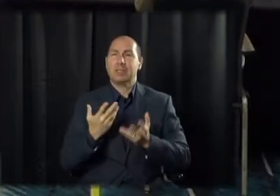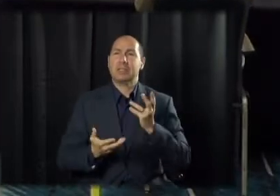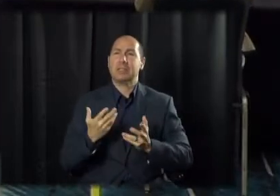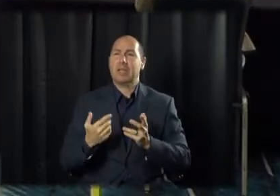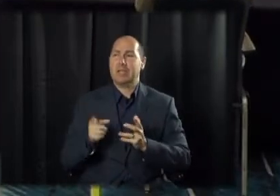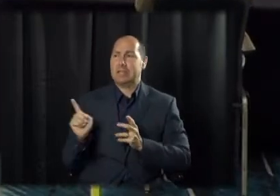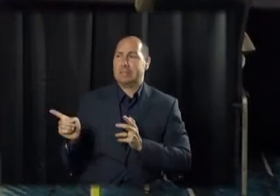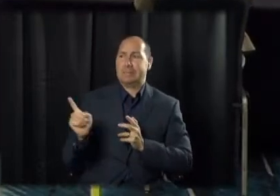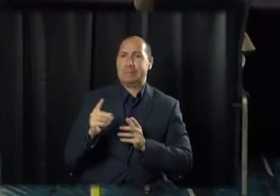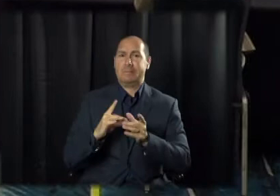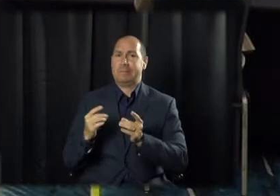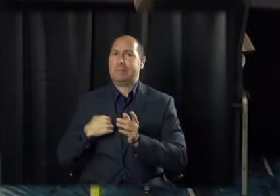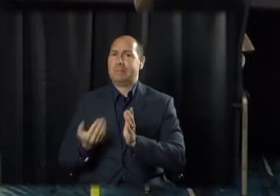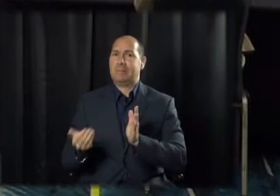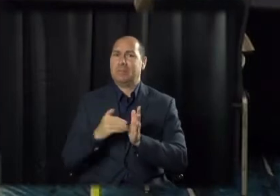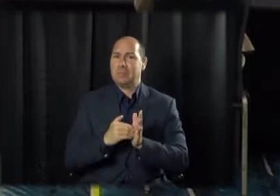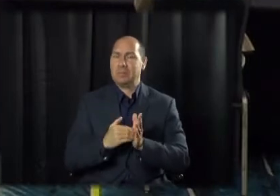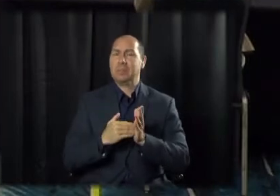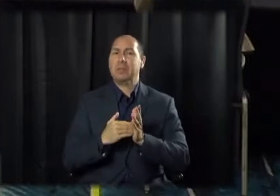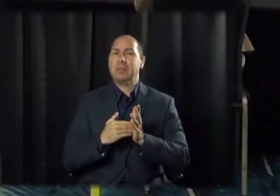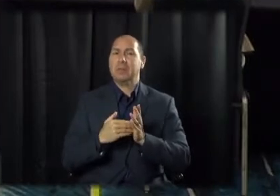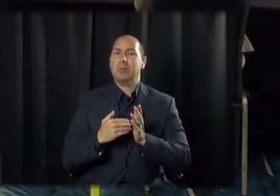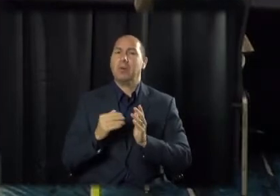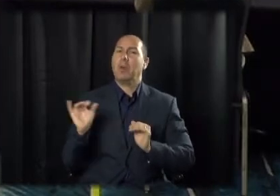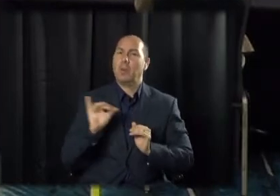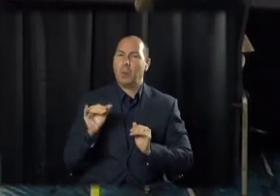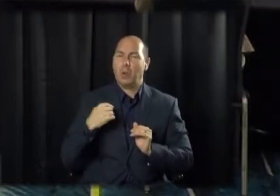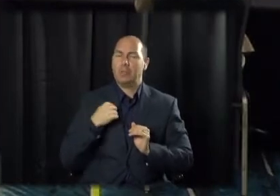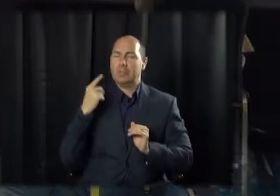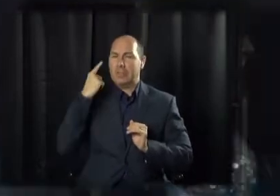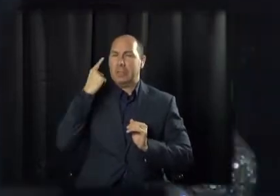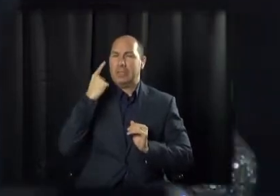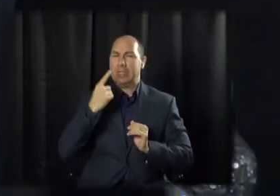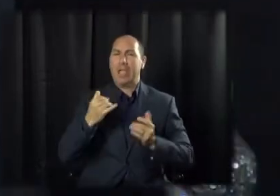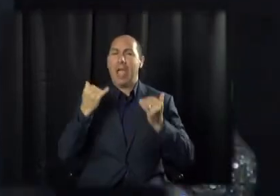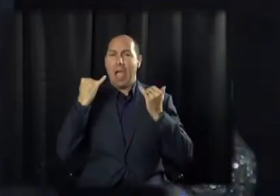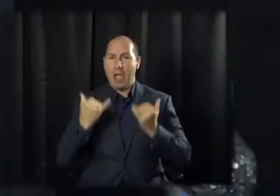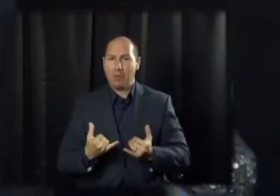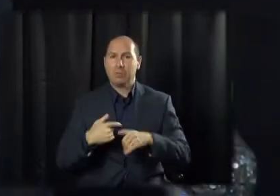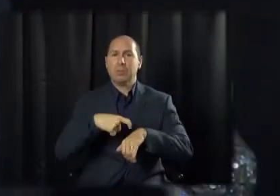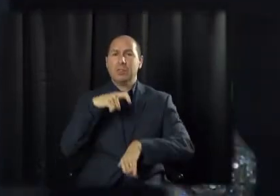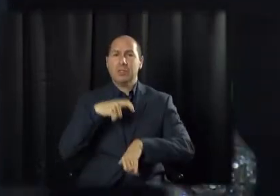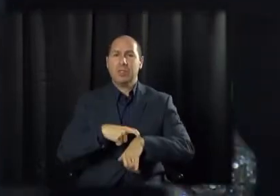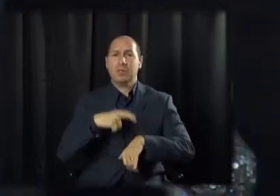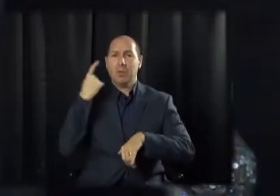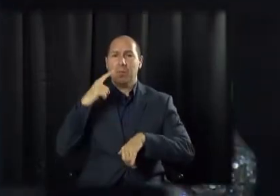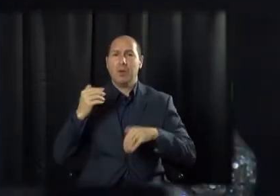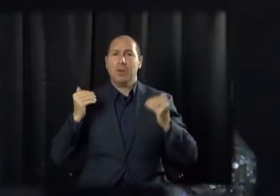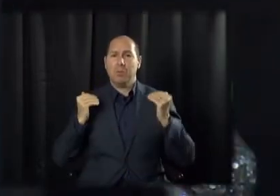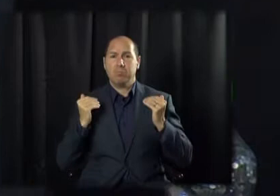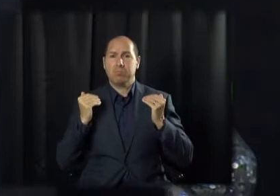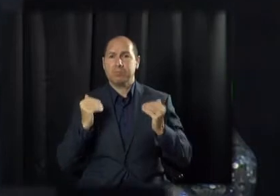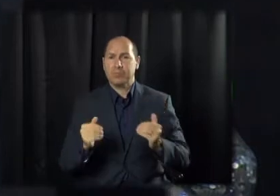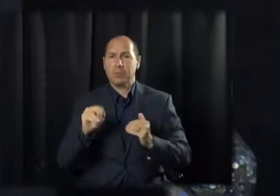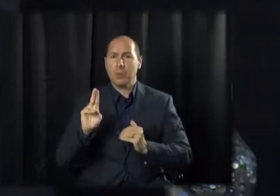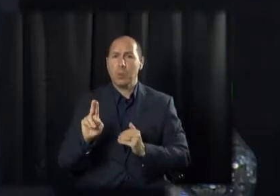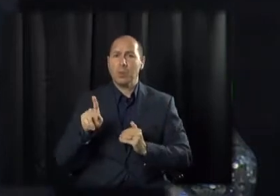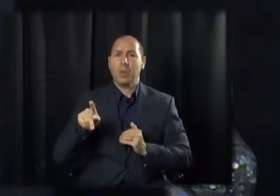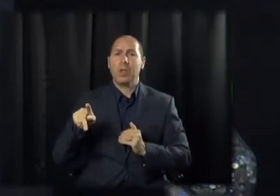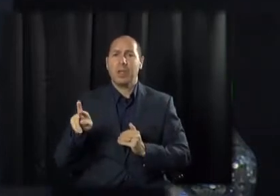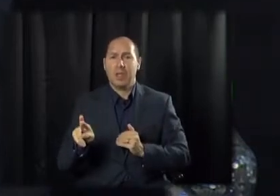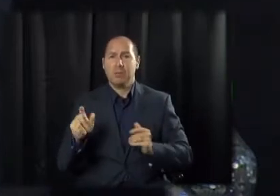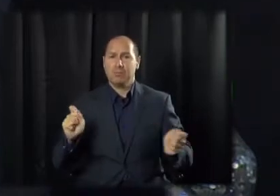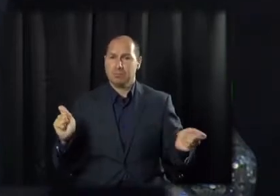the view that now is the time. We need to move forward with reforming UPR, ensuring that